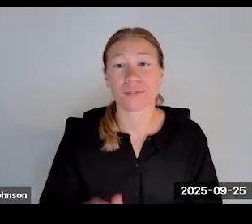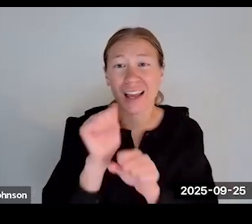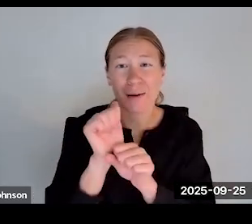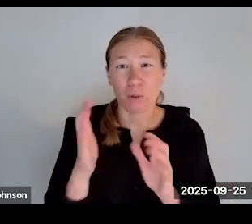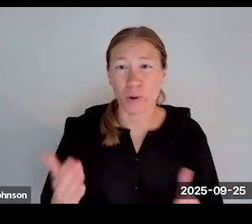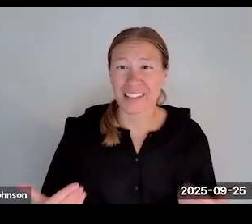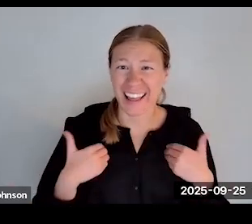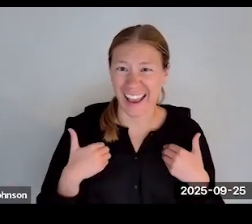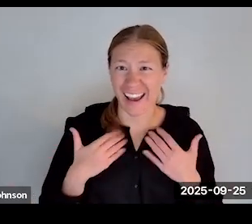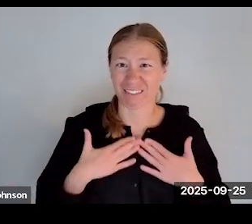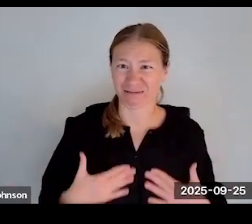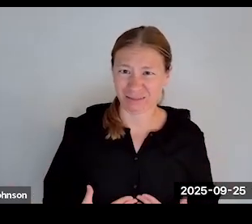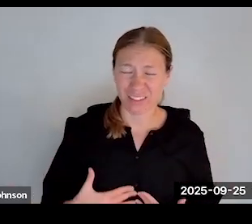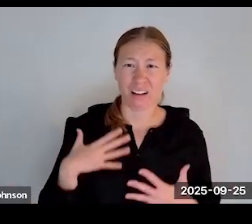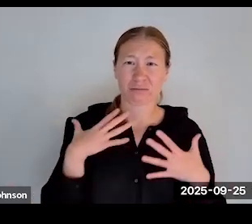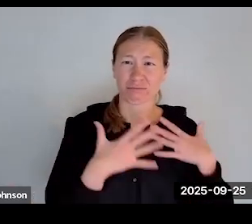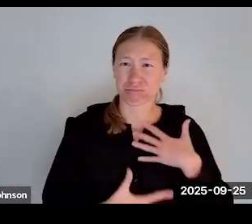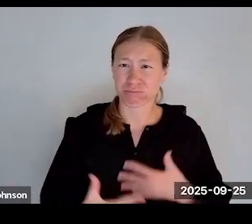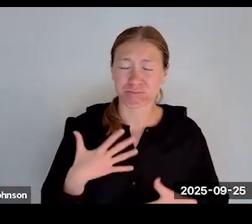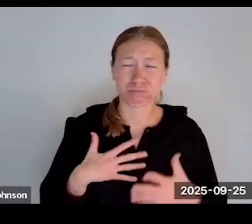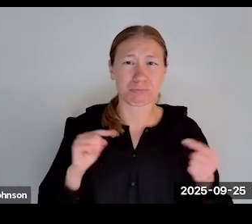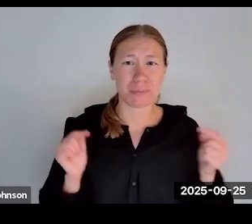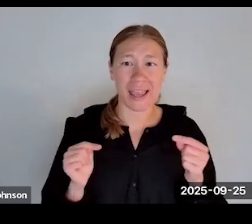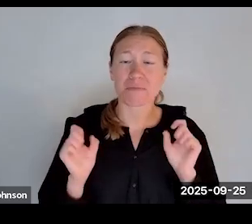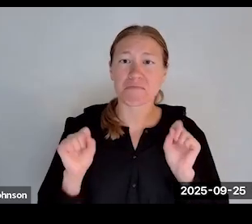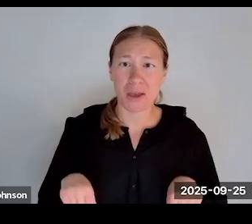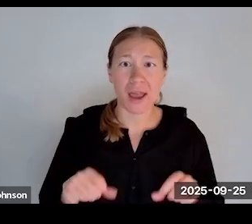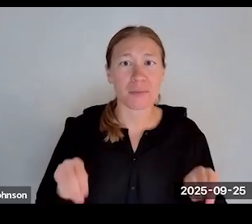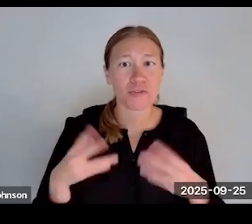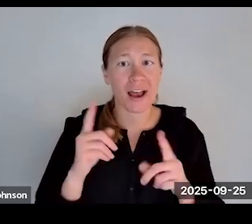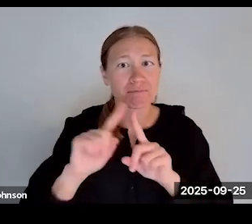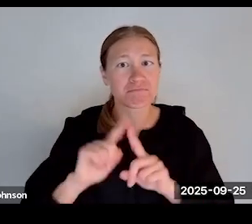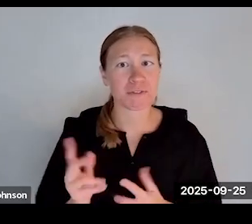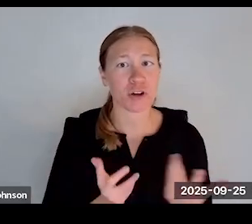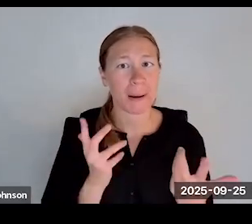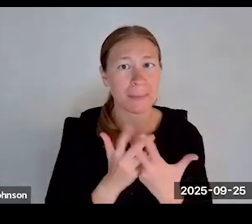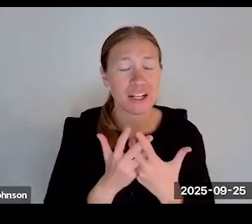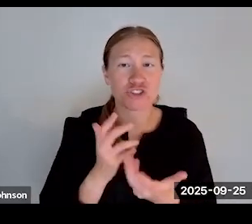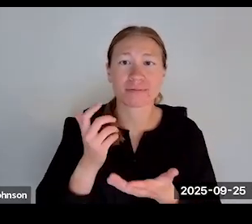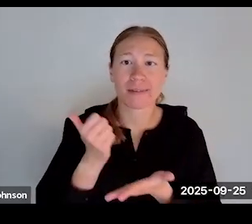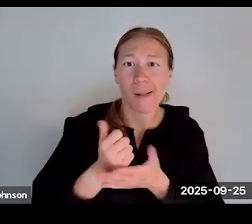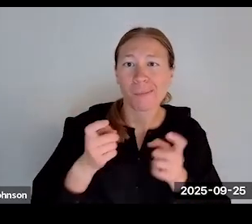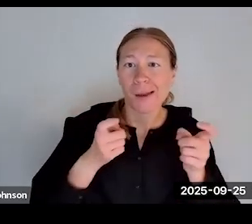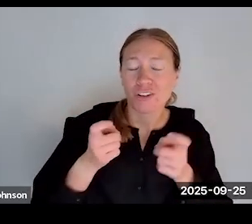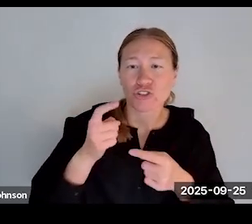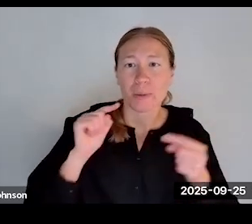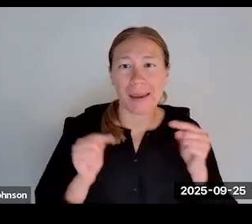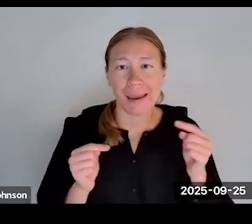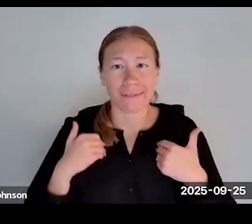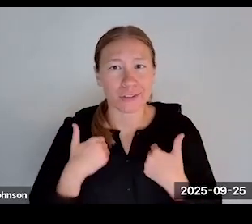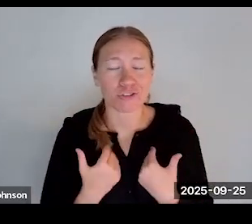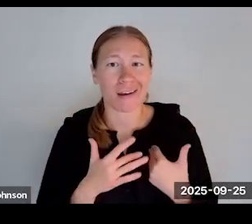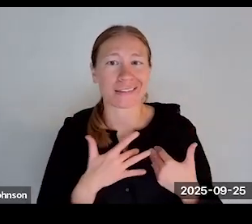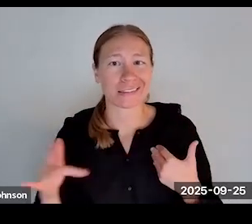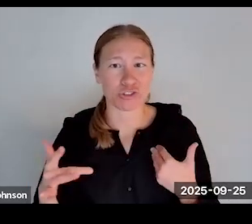Employees with fibromyalgia may benefit from a variety of accommodations that help manage pain, fatigue, and sensory